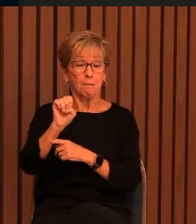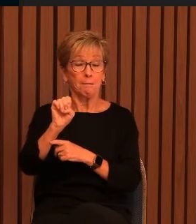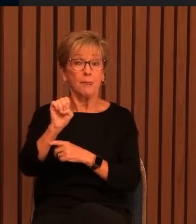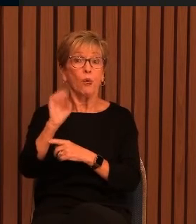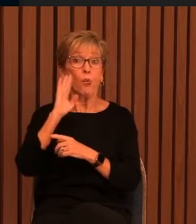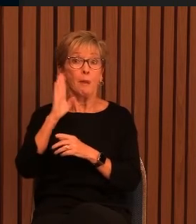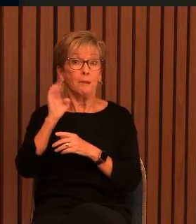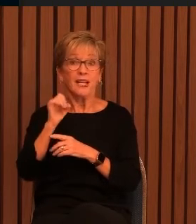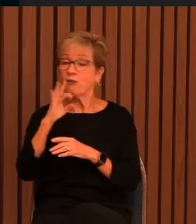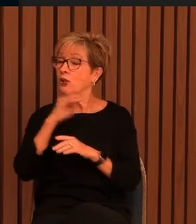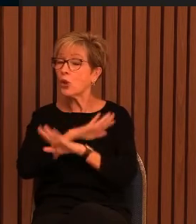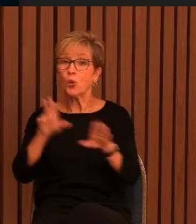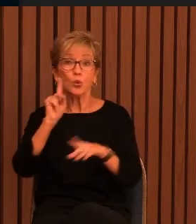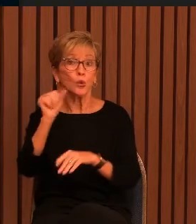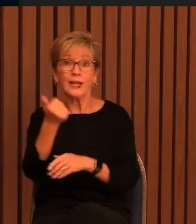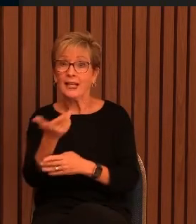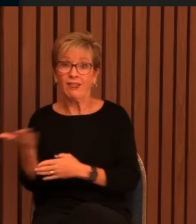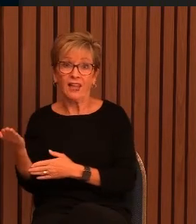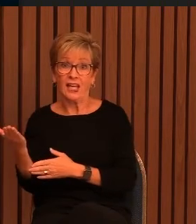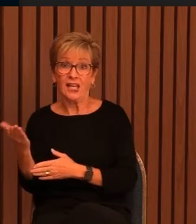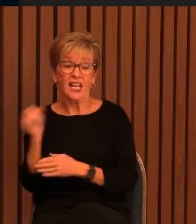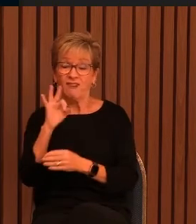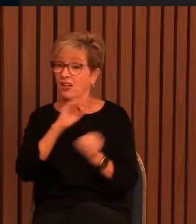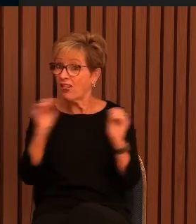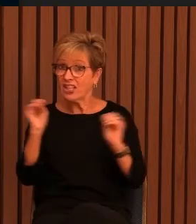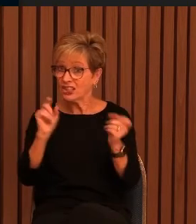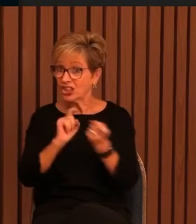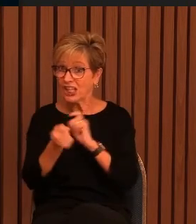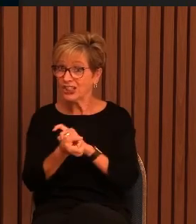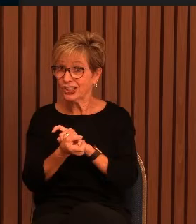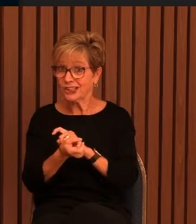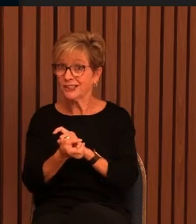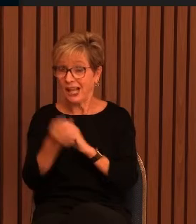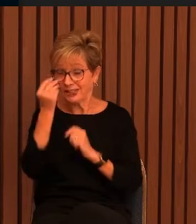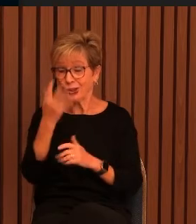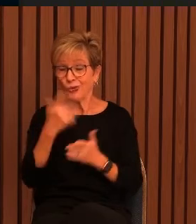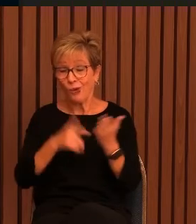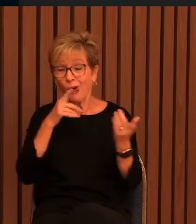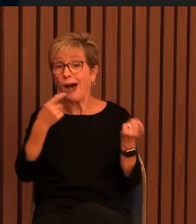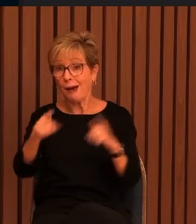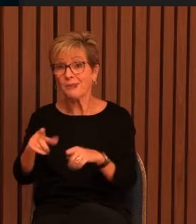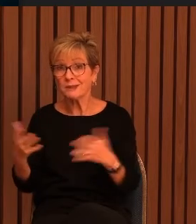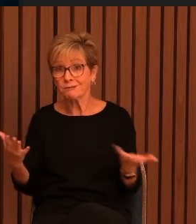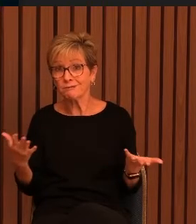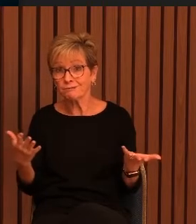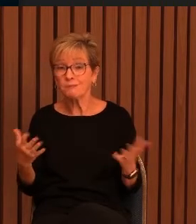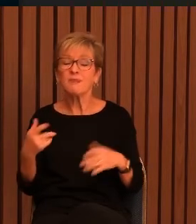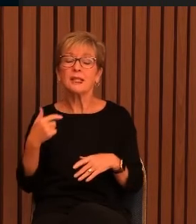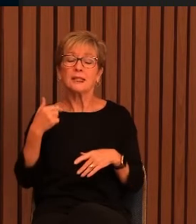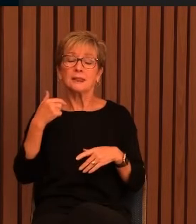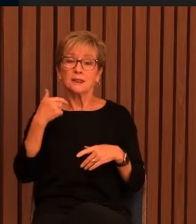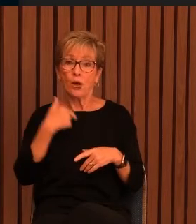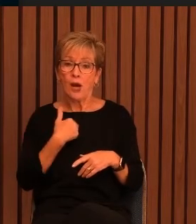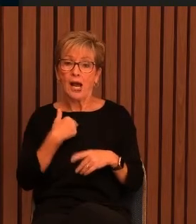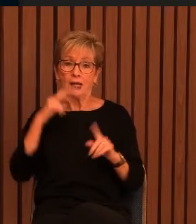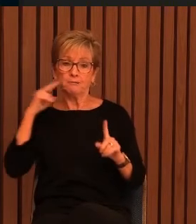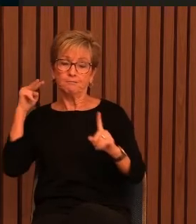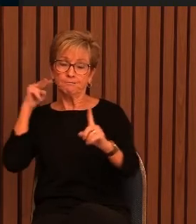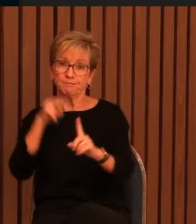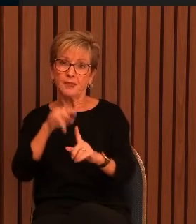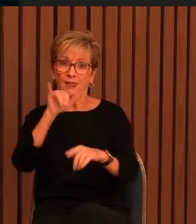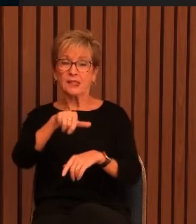anything. It will be nothing changes. So I think that it's, I approach it from a